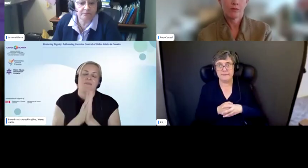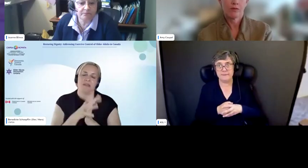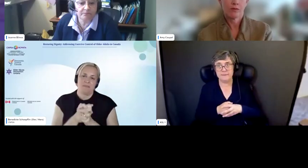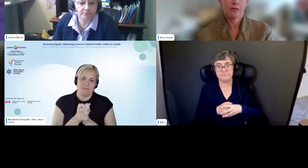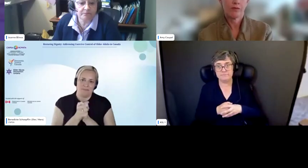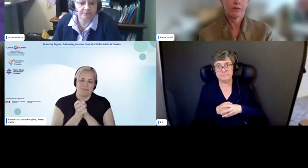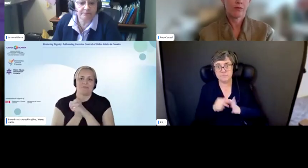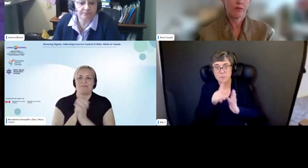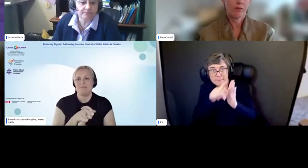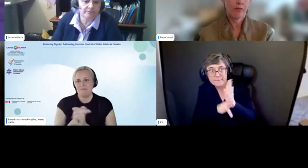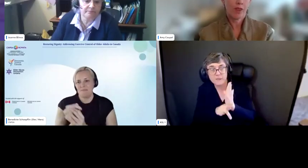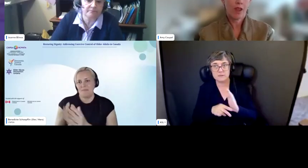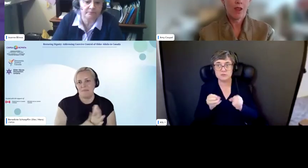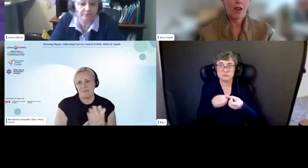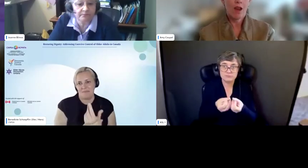with Amy.